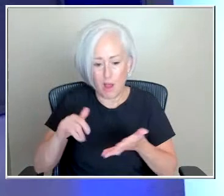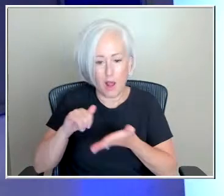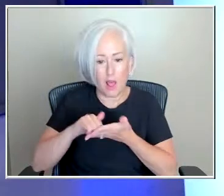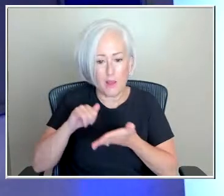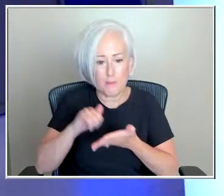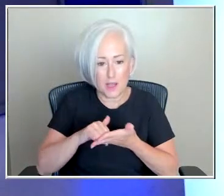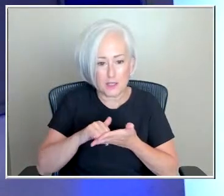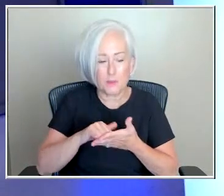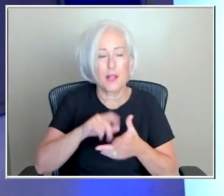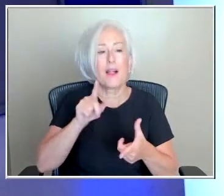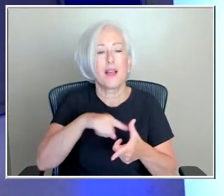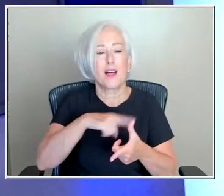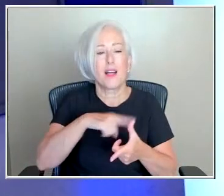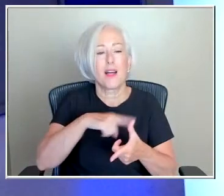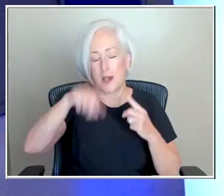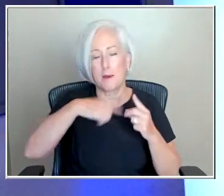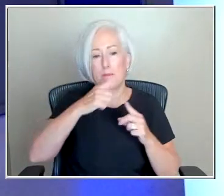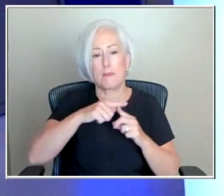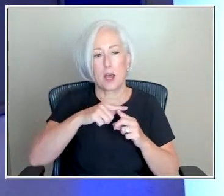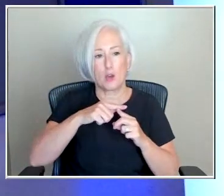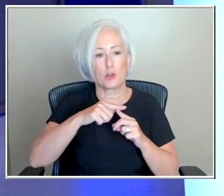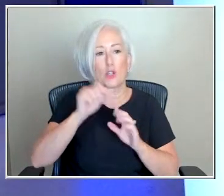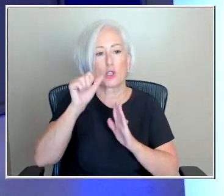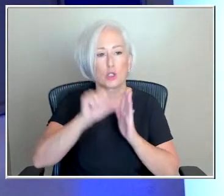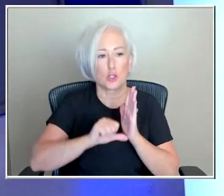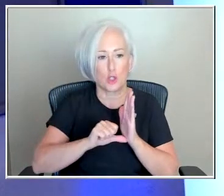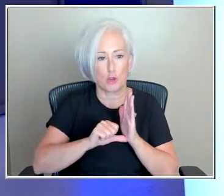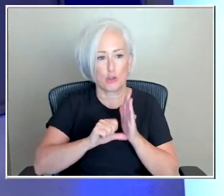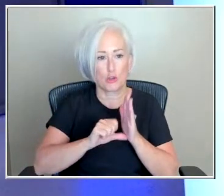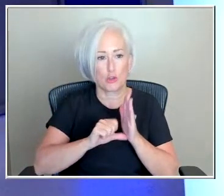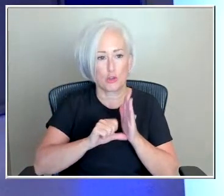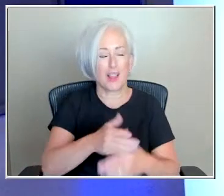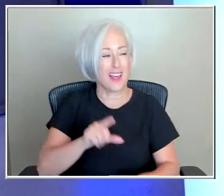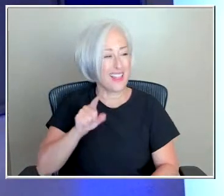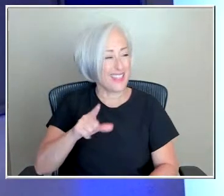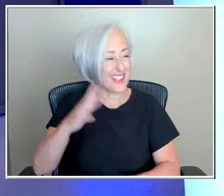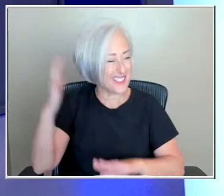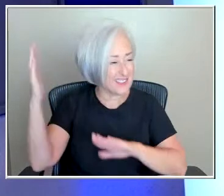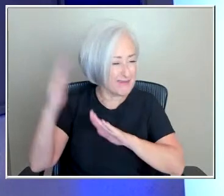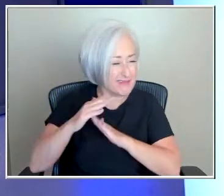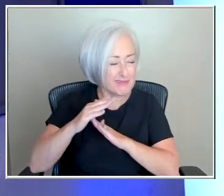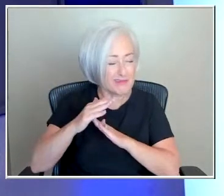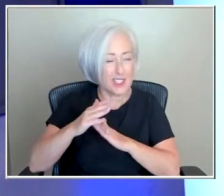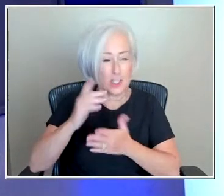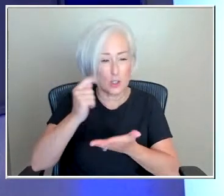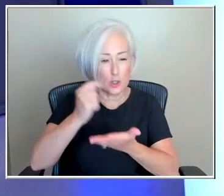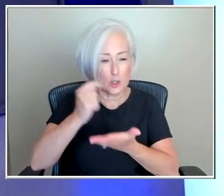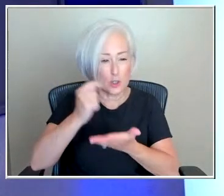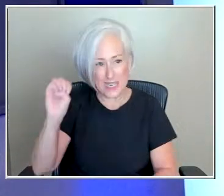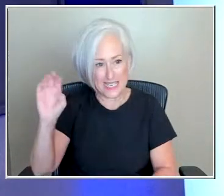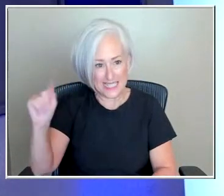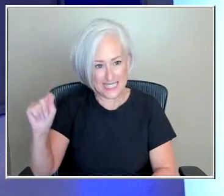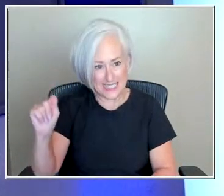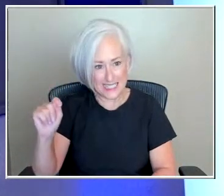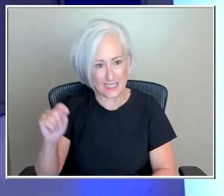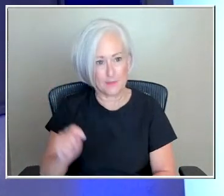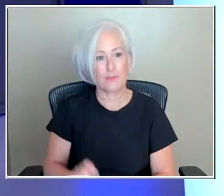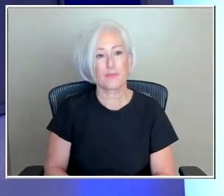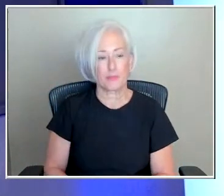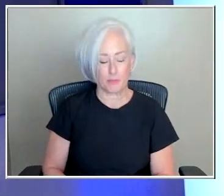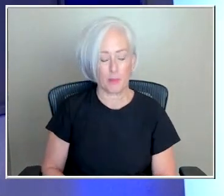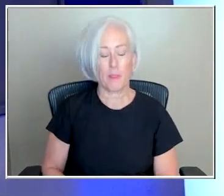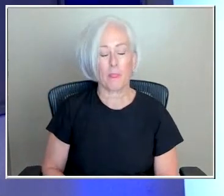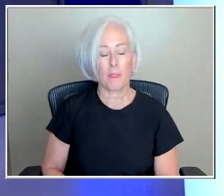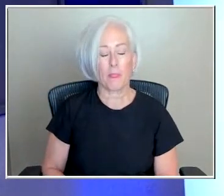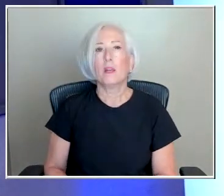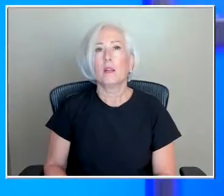is this, Robert wants to know, is this the gold standard? Is this the very best treatment for essential tremor? Okay, the Focused Ultrasound. I would say